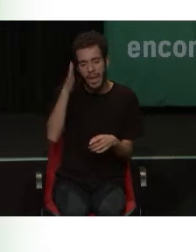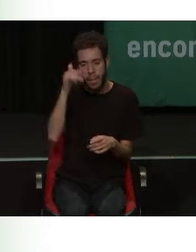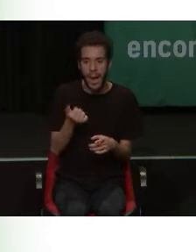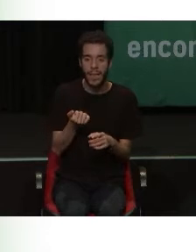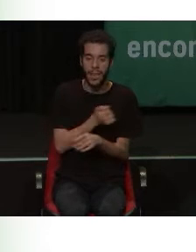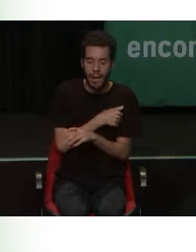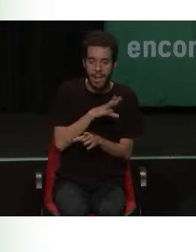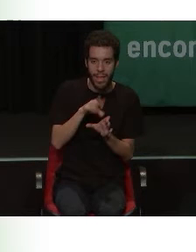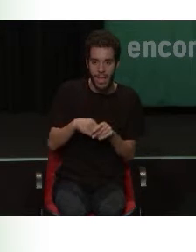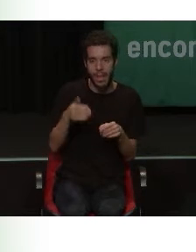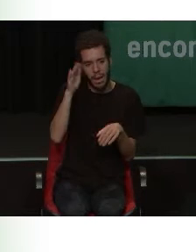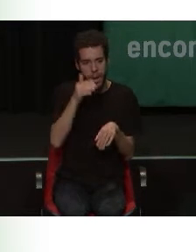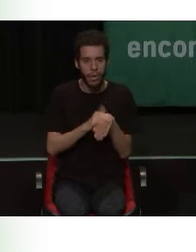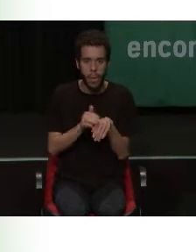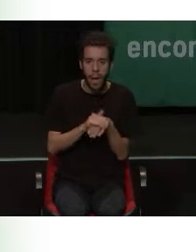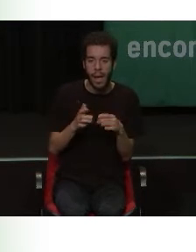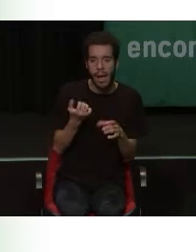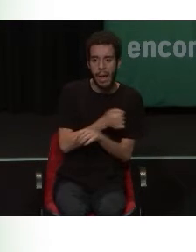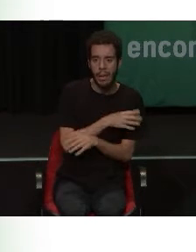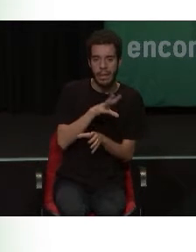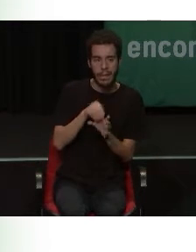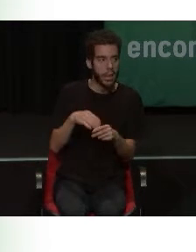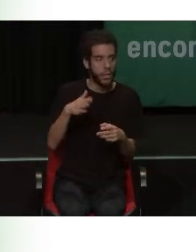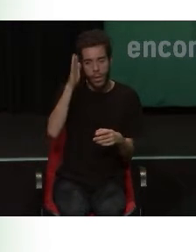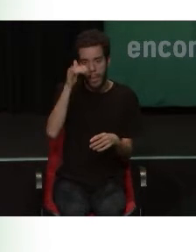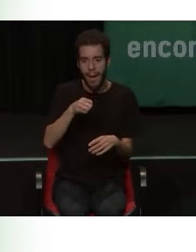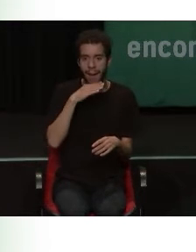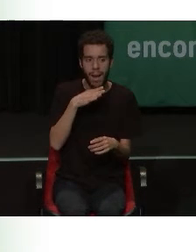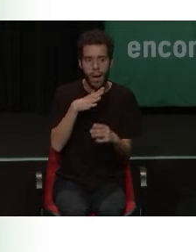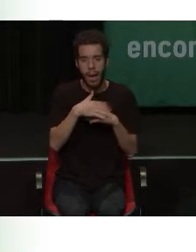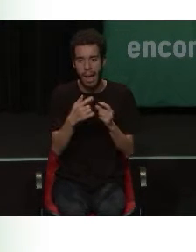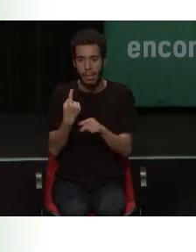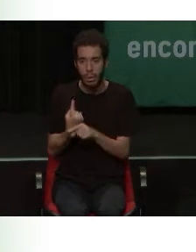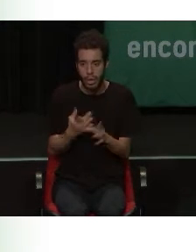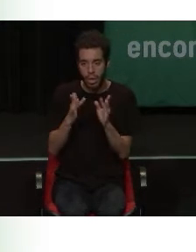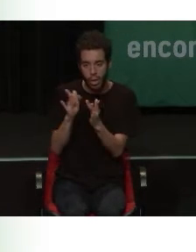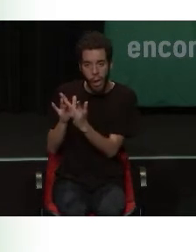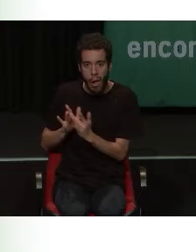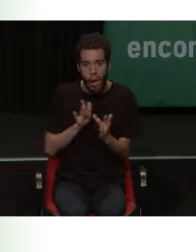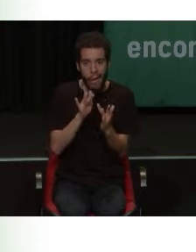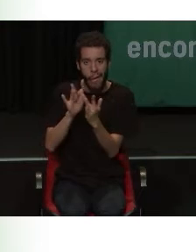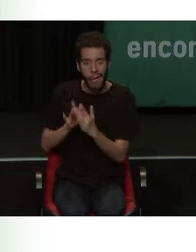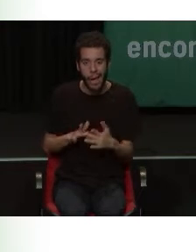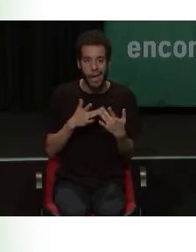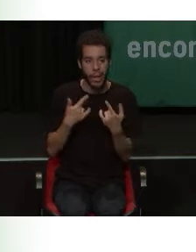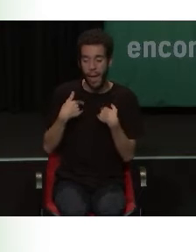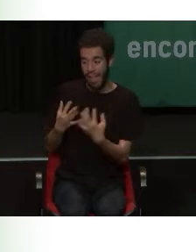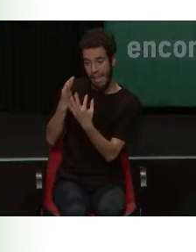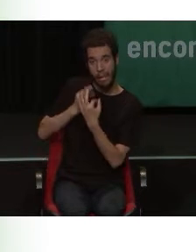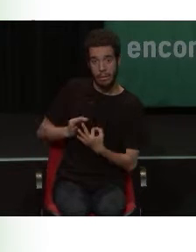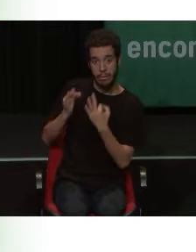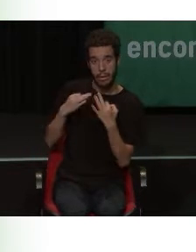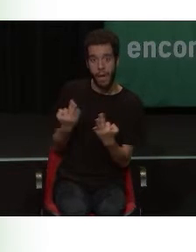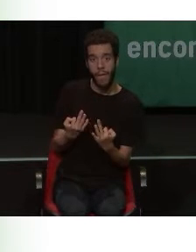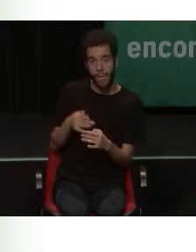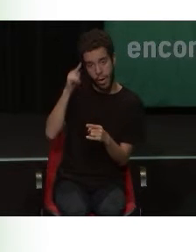familiar proximity of the presence of pets in our homes that have their humans and